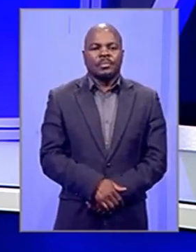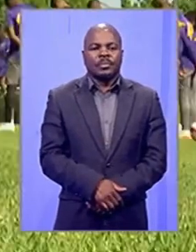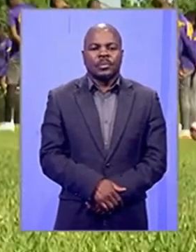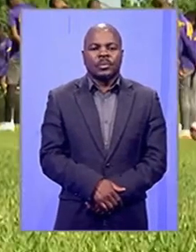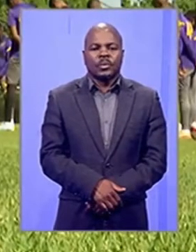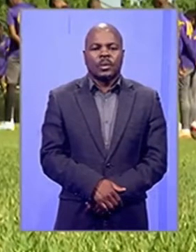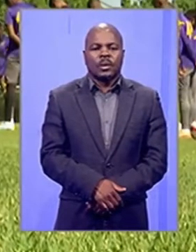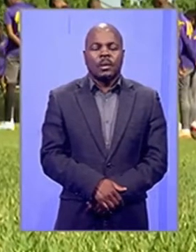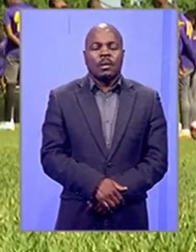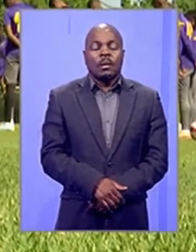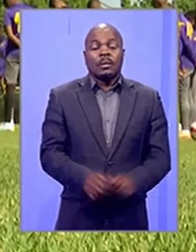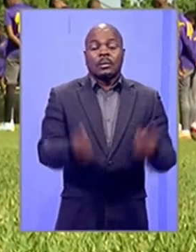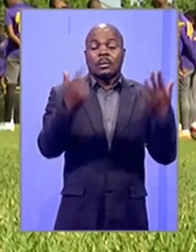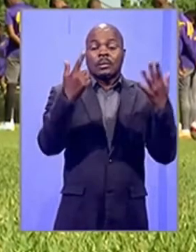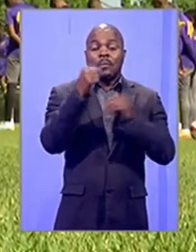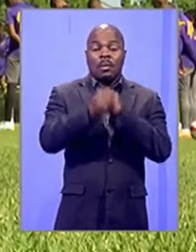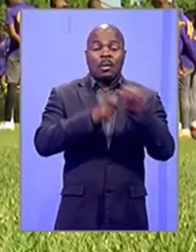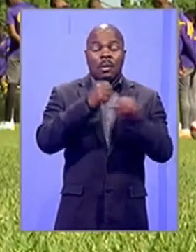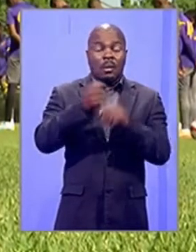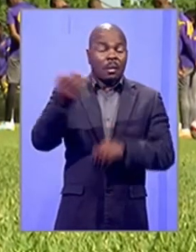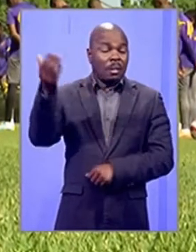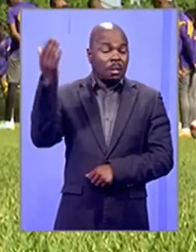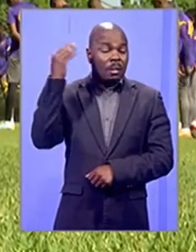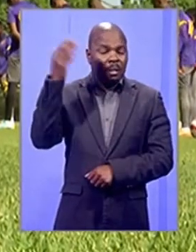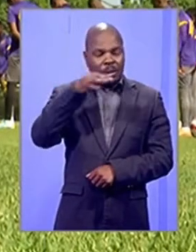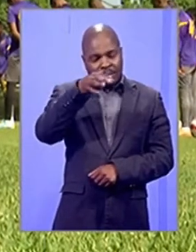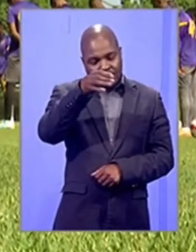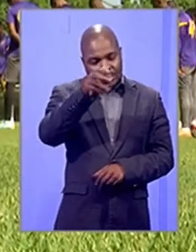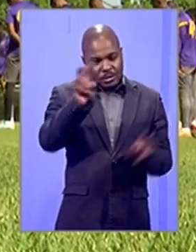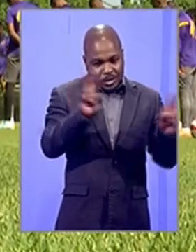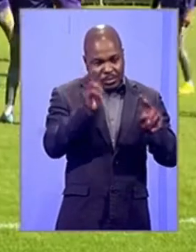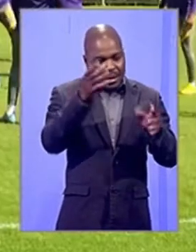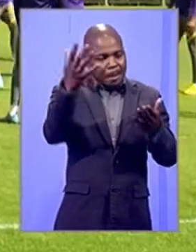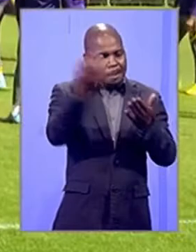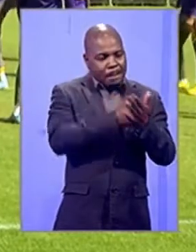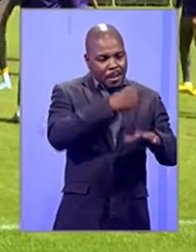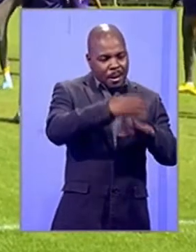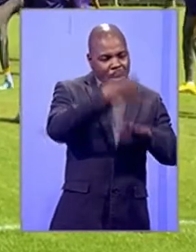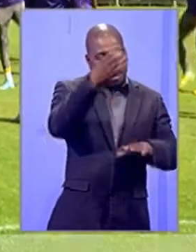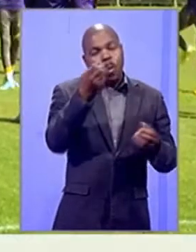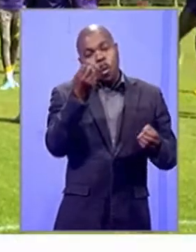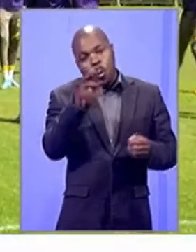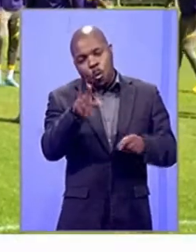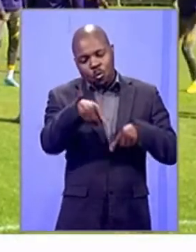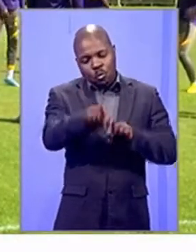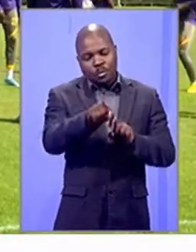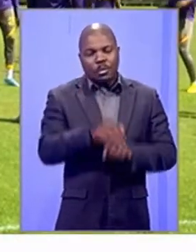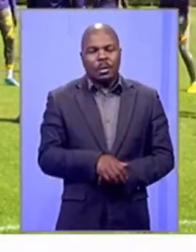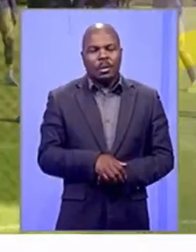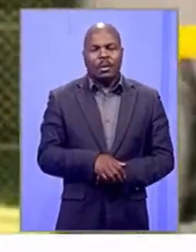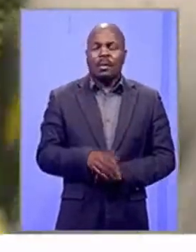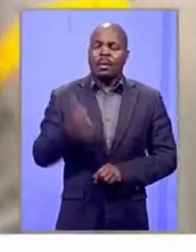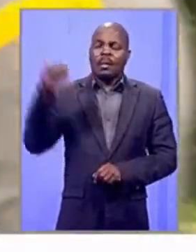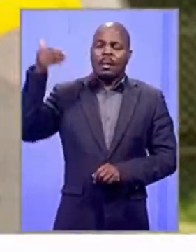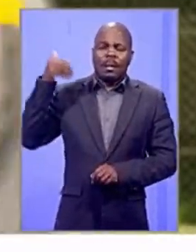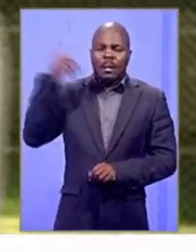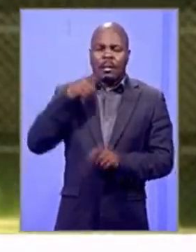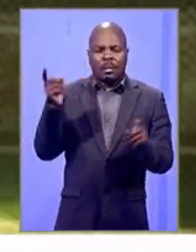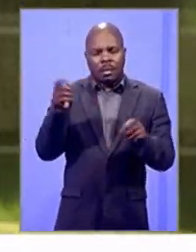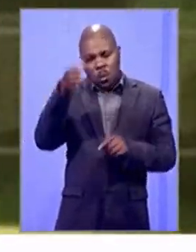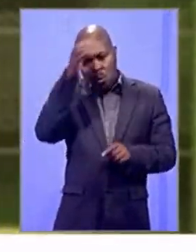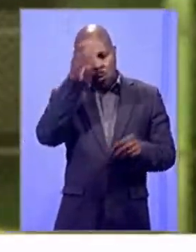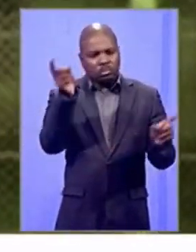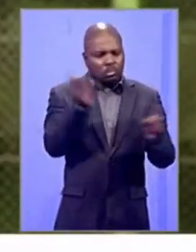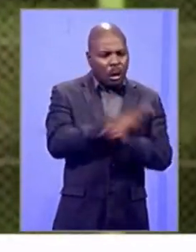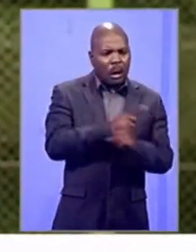E se le motse supileng sa le Chiefs e hlola mohope kapa sokola sa leki. Ho fetolwa ba kotlisi dihlenge tse fitileng a ba thusa sehlopha